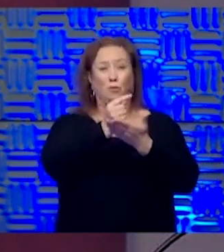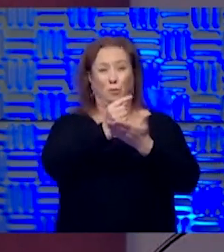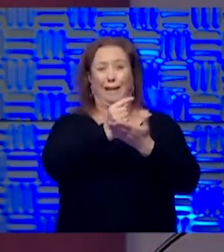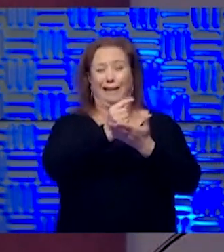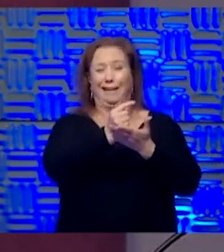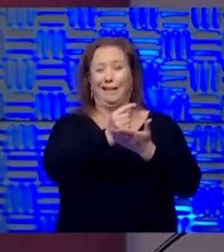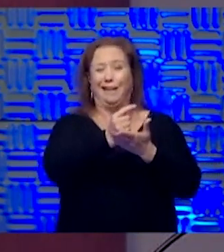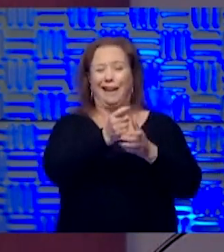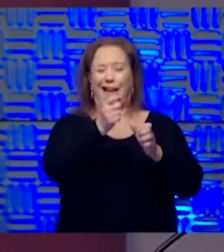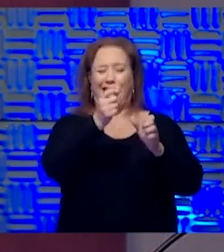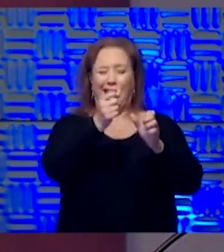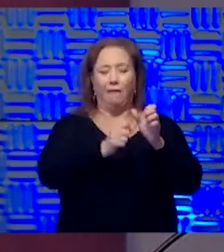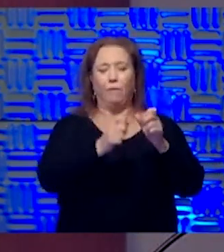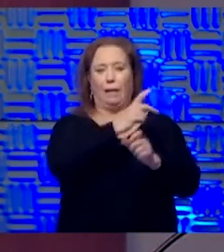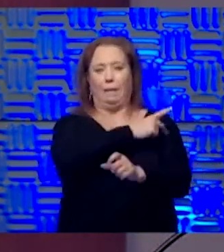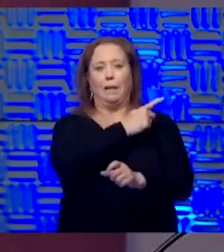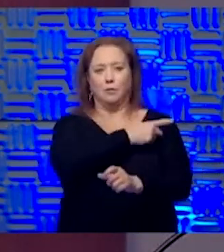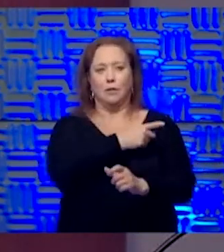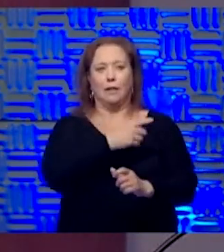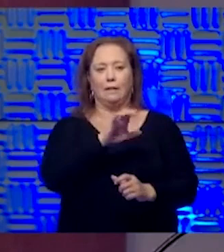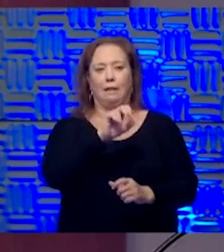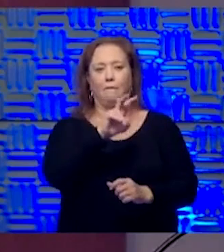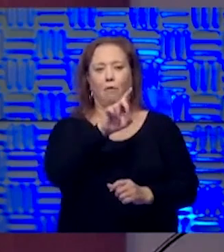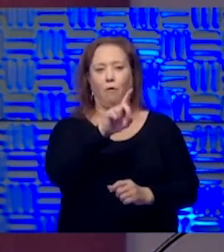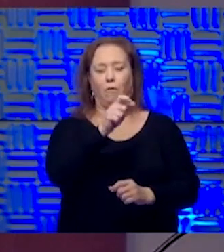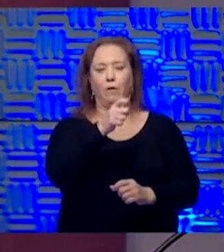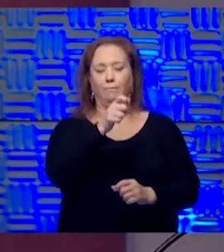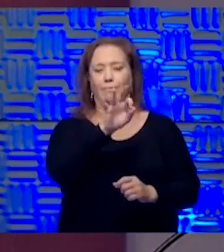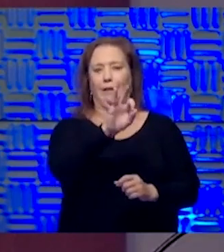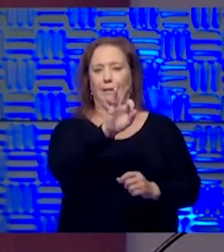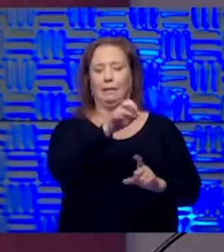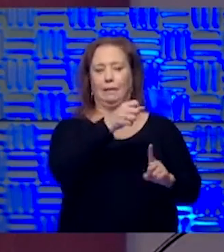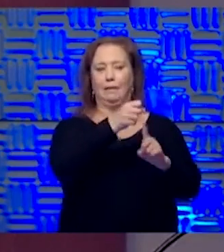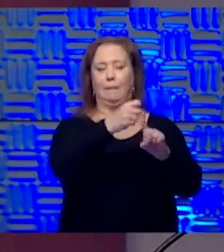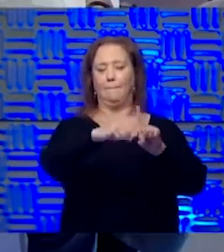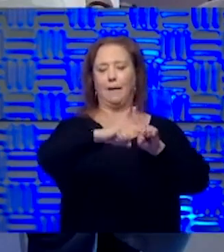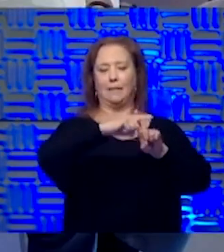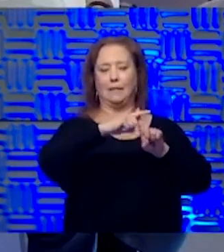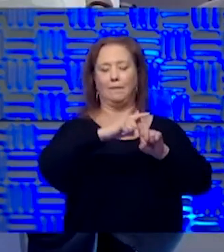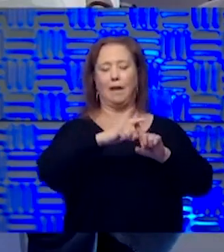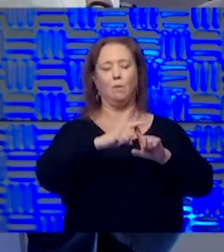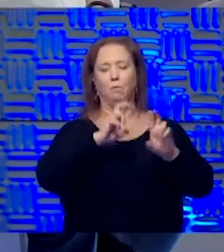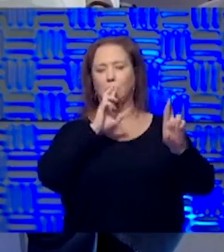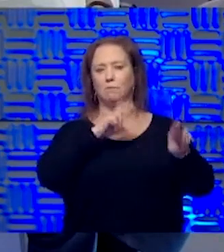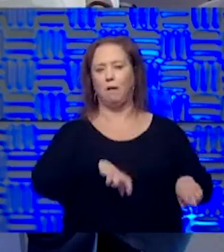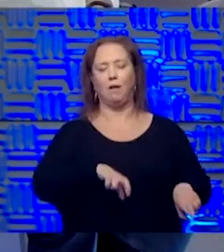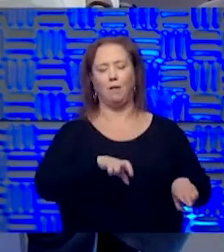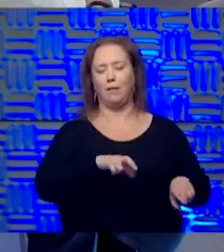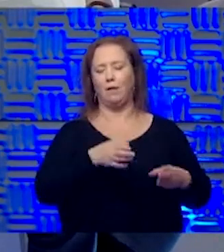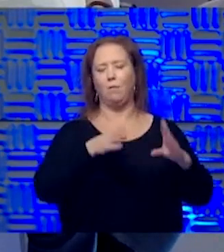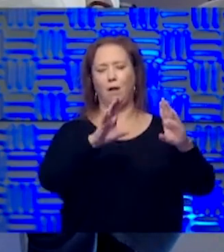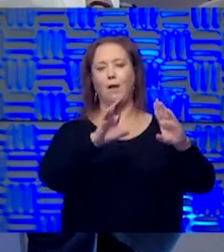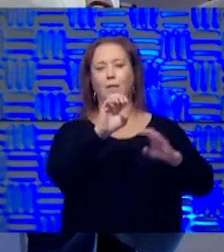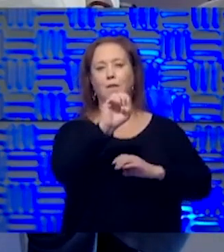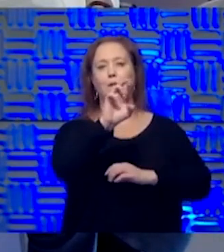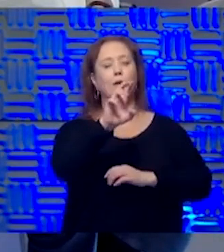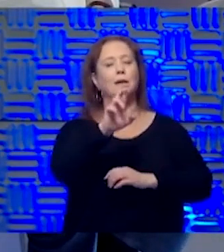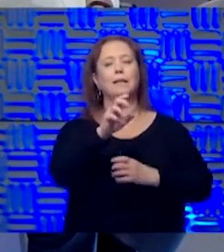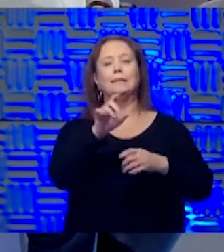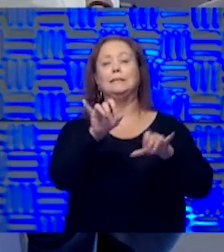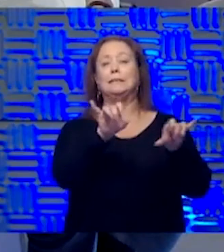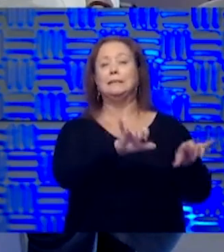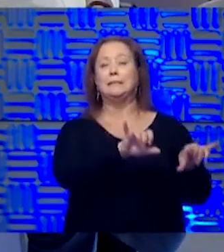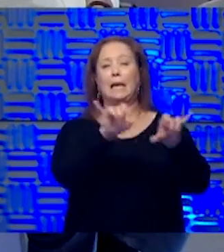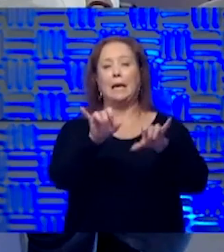like they are COVID positive and wear full PPE when we respond in the emergency room. Yeah. And it's the same with transfer patients too. We have a lot of patients who transfer